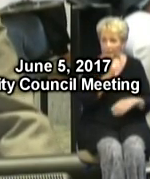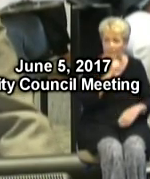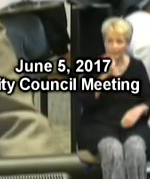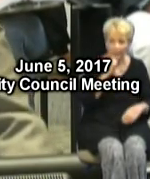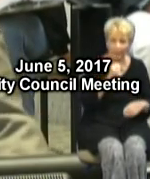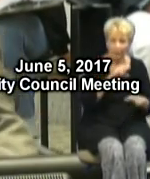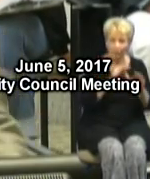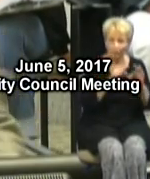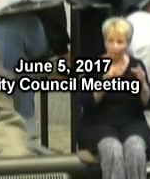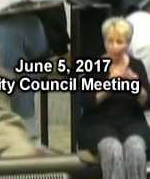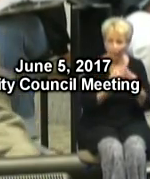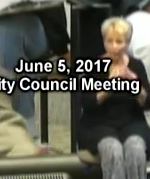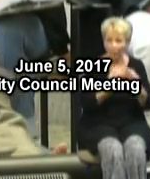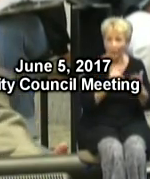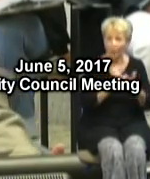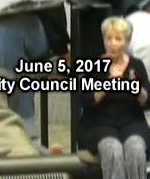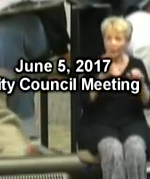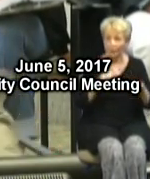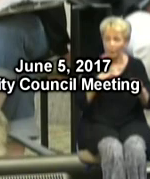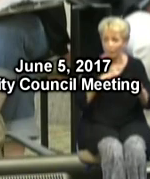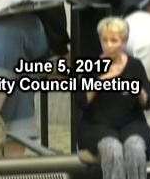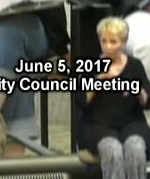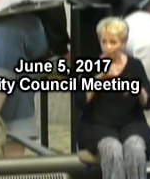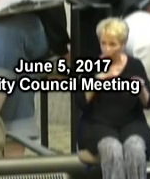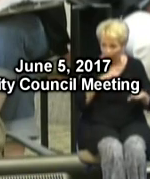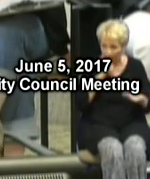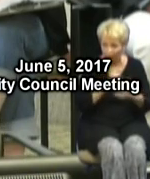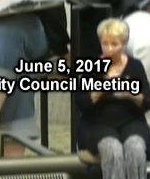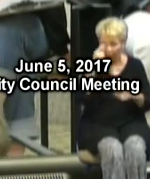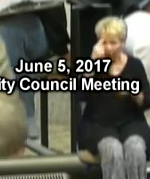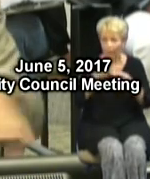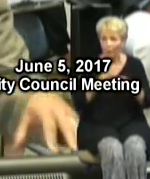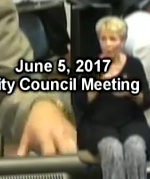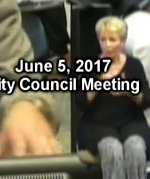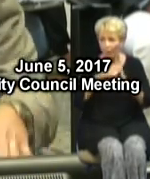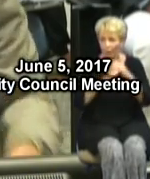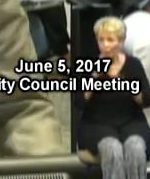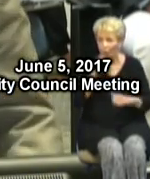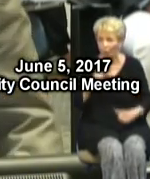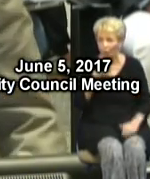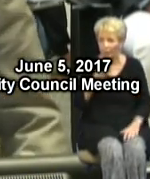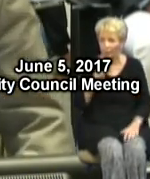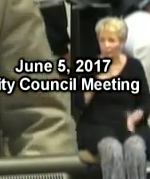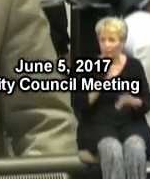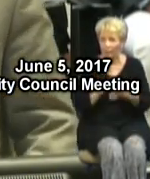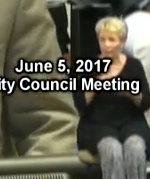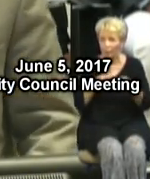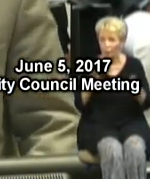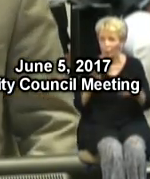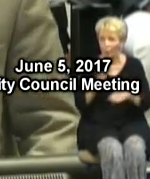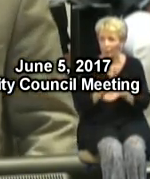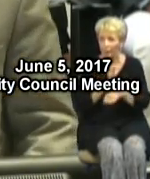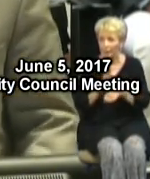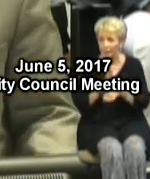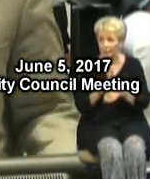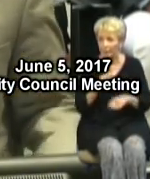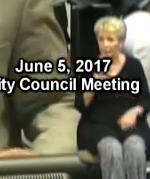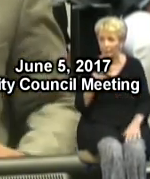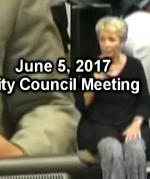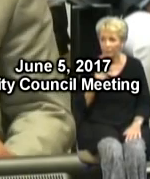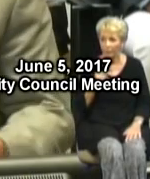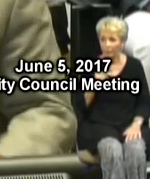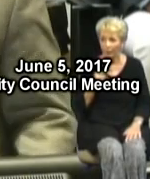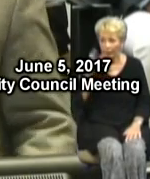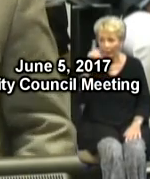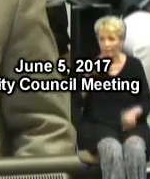detached residential, so the possibility could be that. But if you think about it under the old zoning terms as general business, so